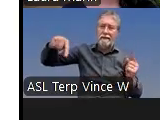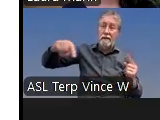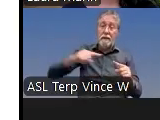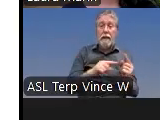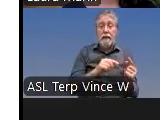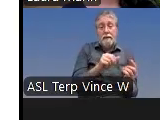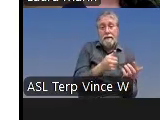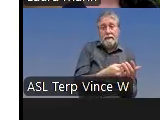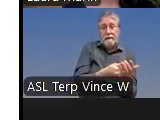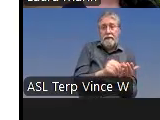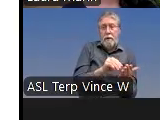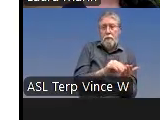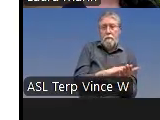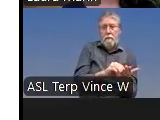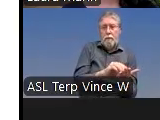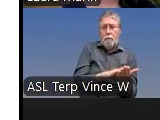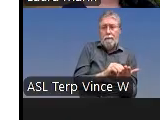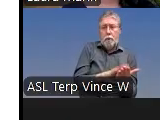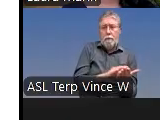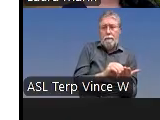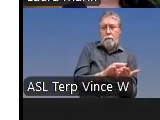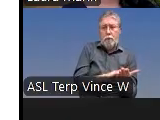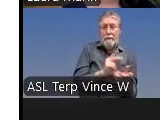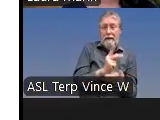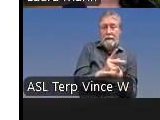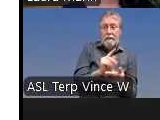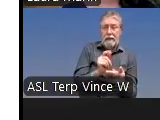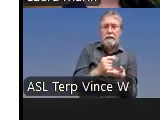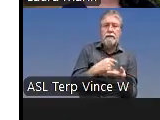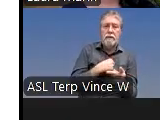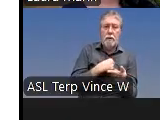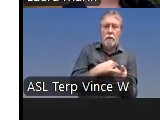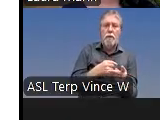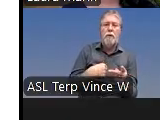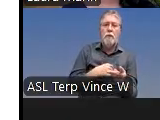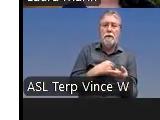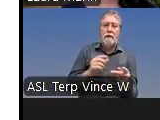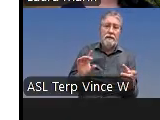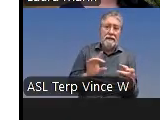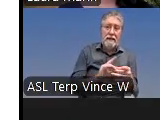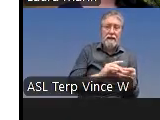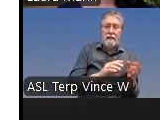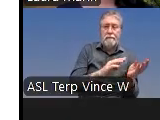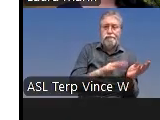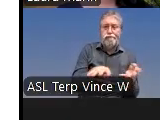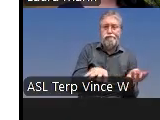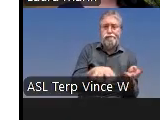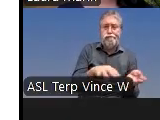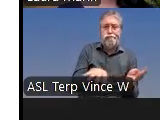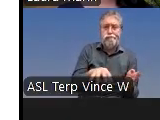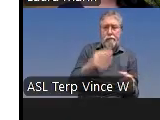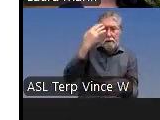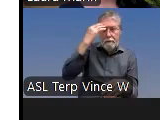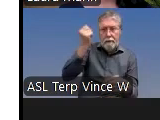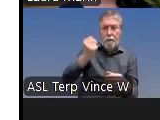pulled the data out of memory and put those onto the server. So although it looked like there